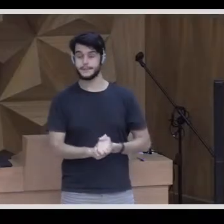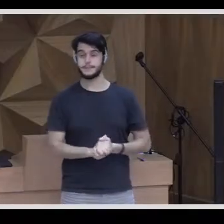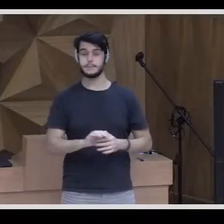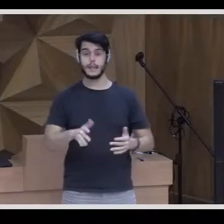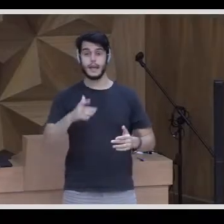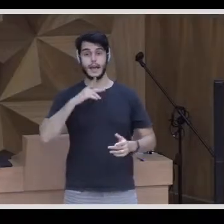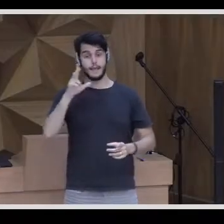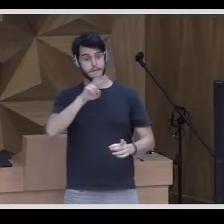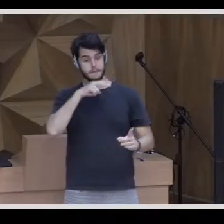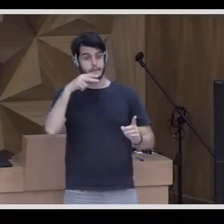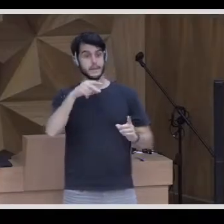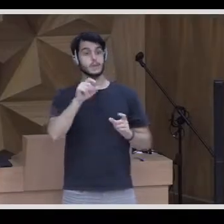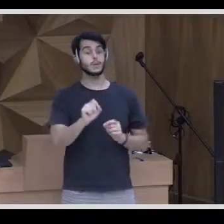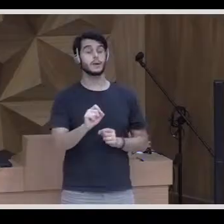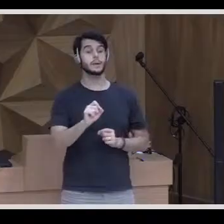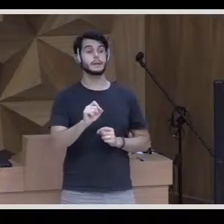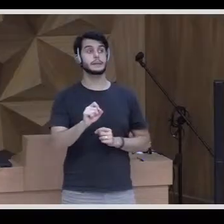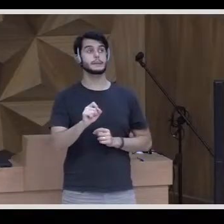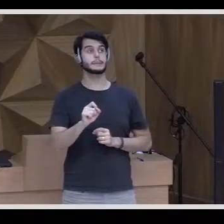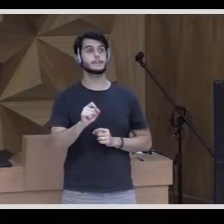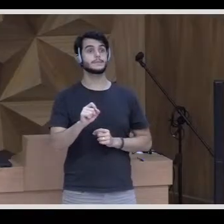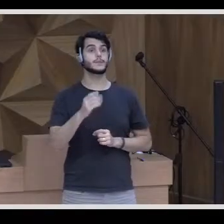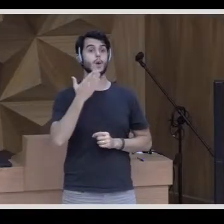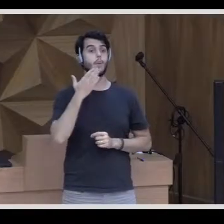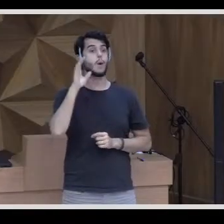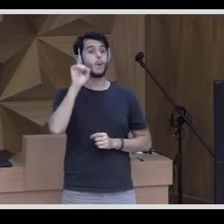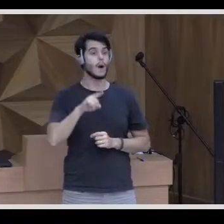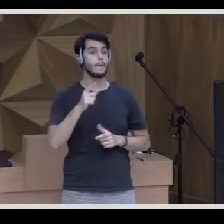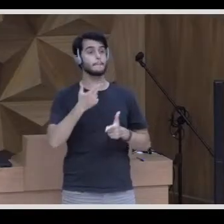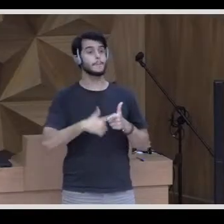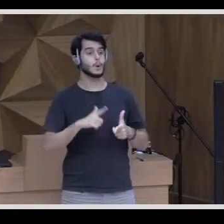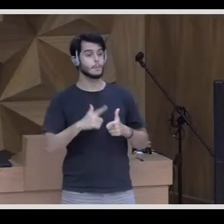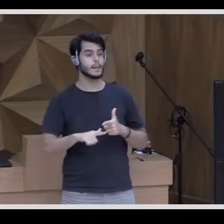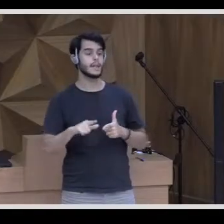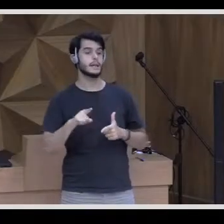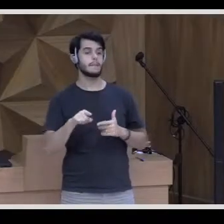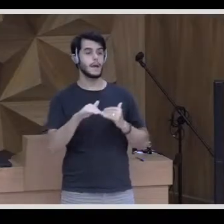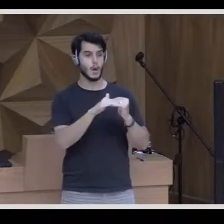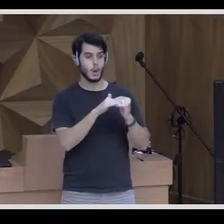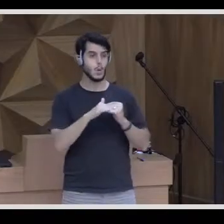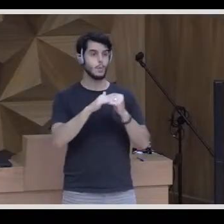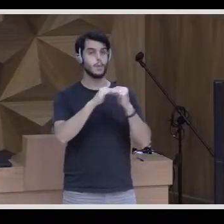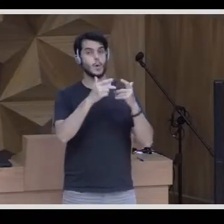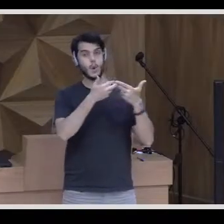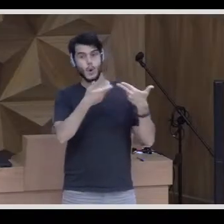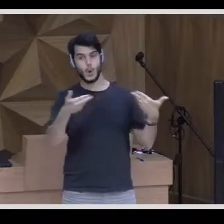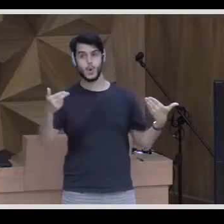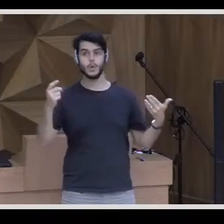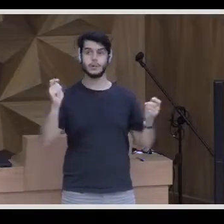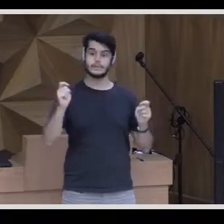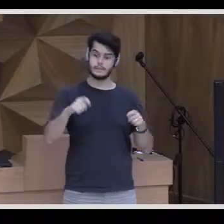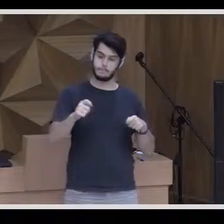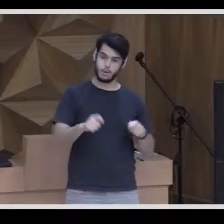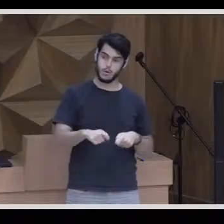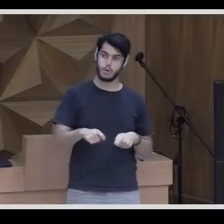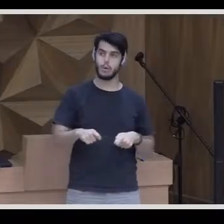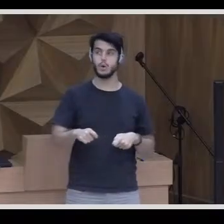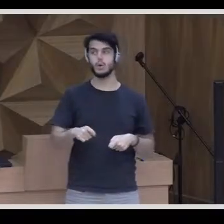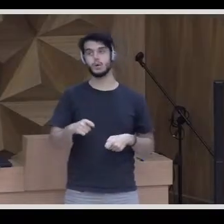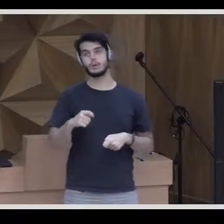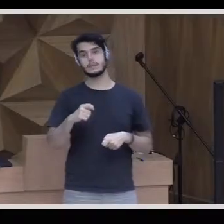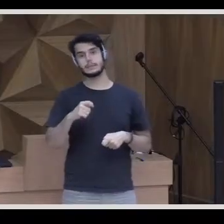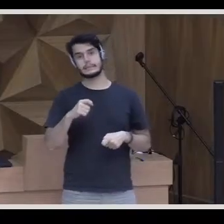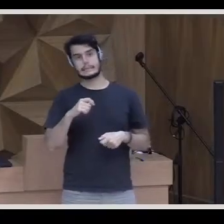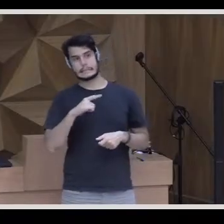kind of the common issues, the things that were going to derail not just this project, but a whole range of other projects that people might want